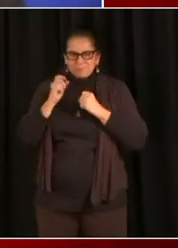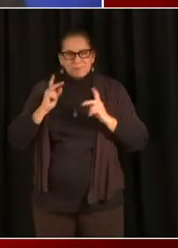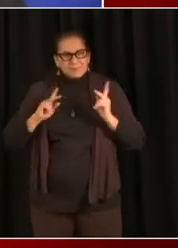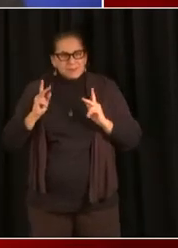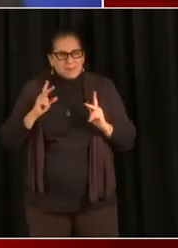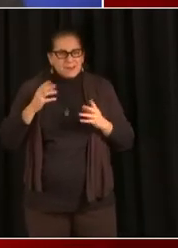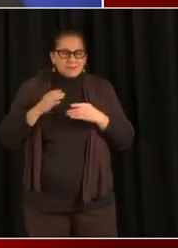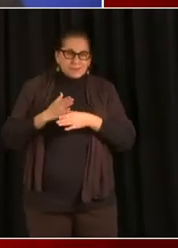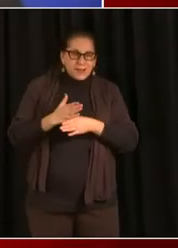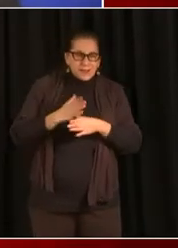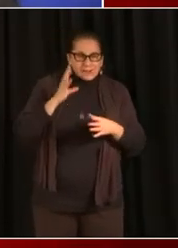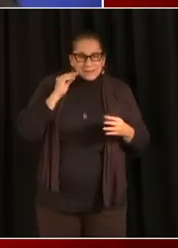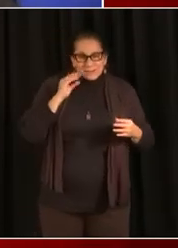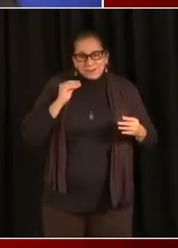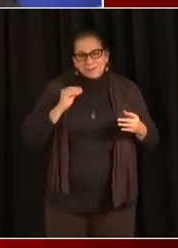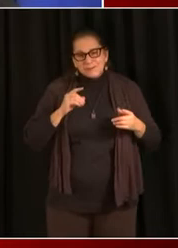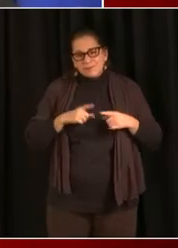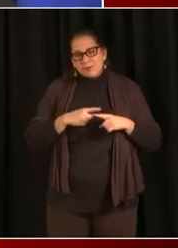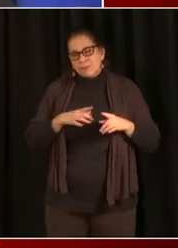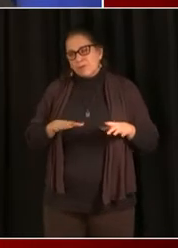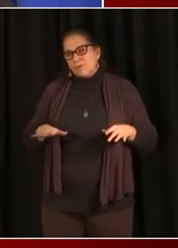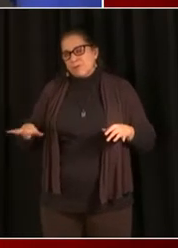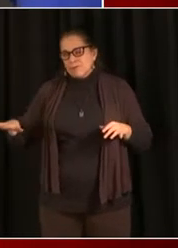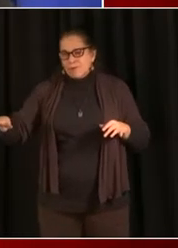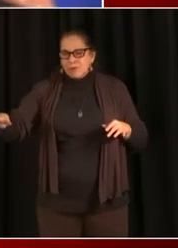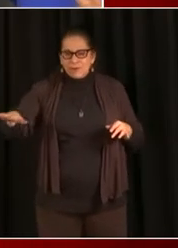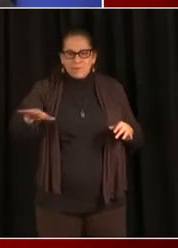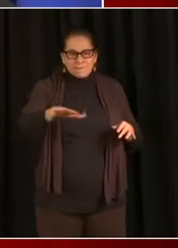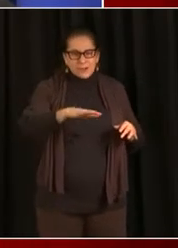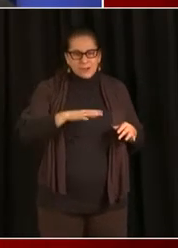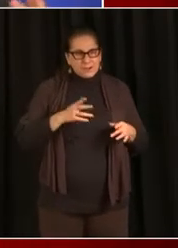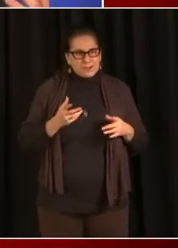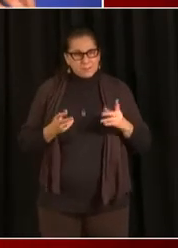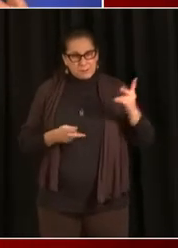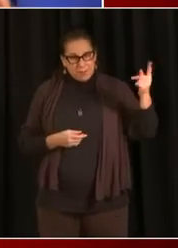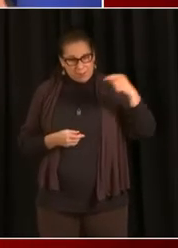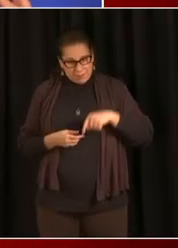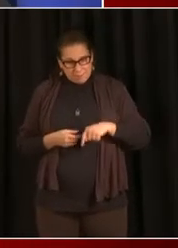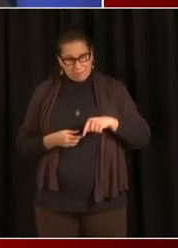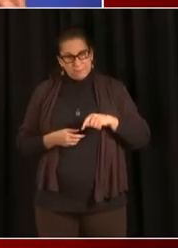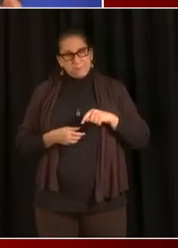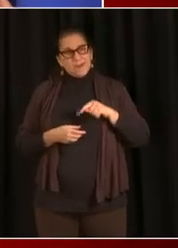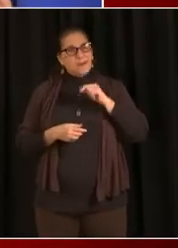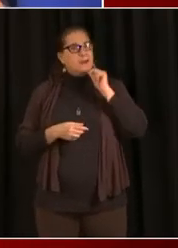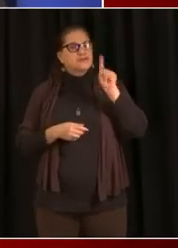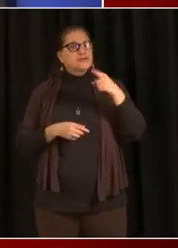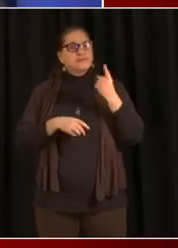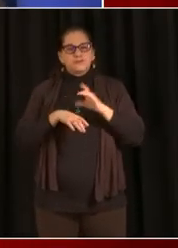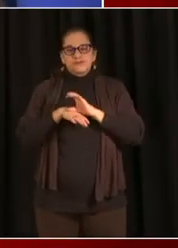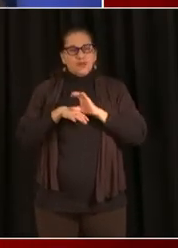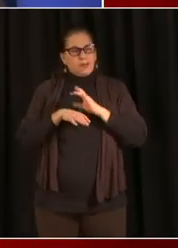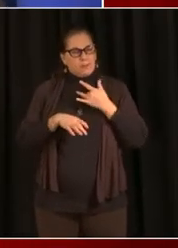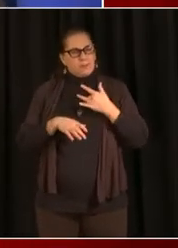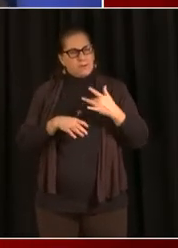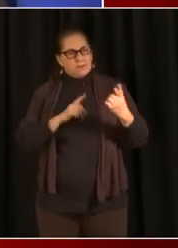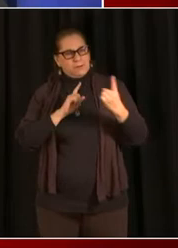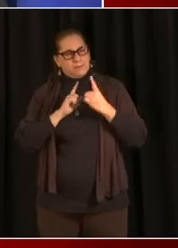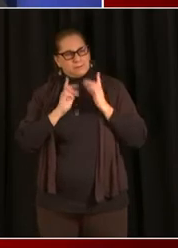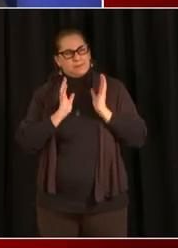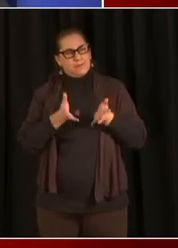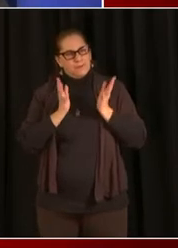and experiences from around Latin America and around the world, many places,